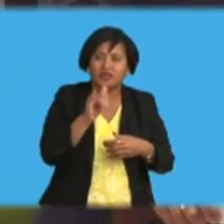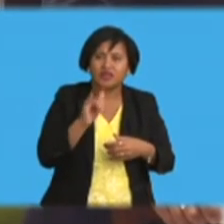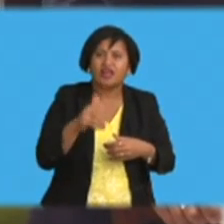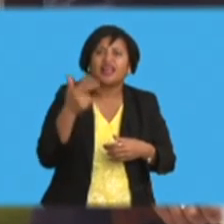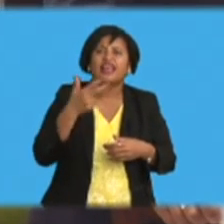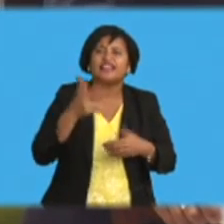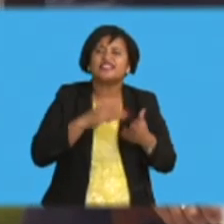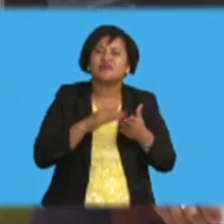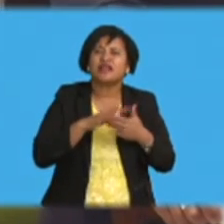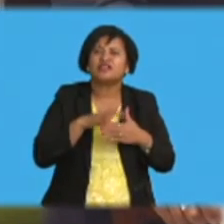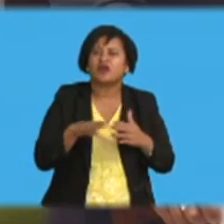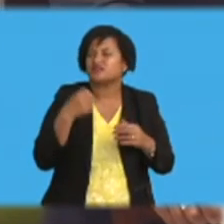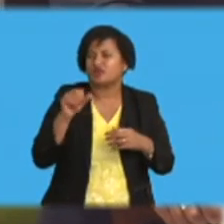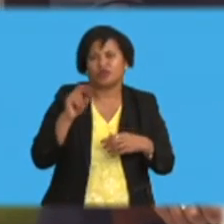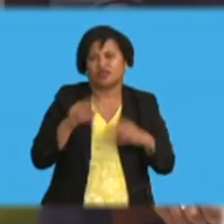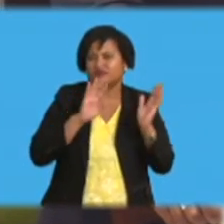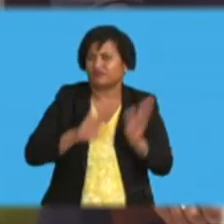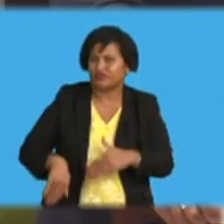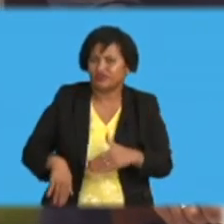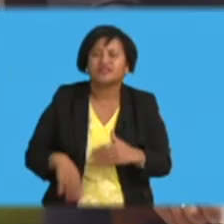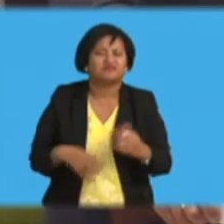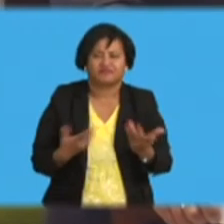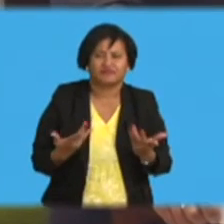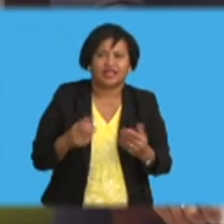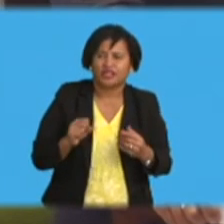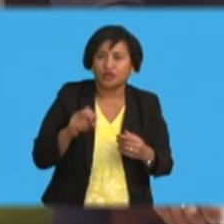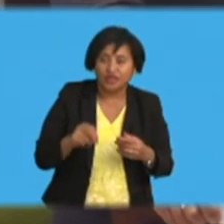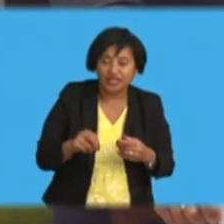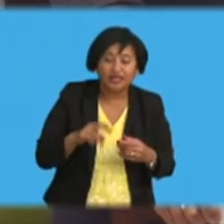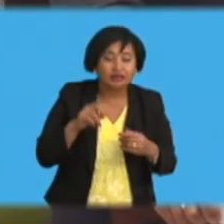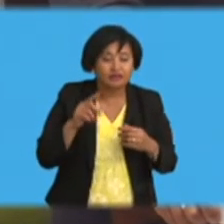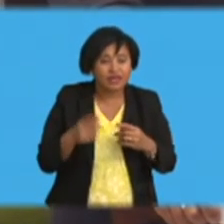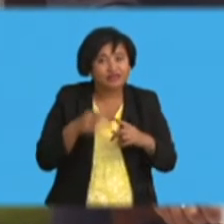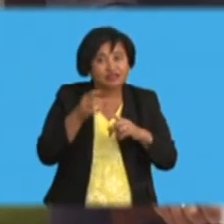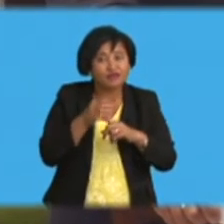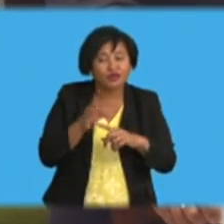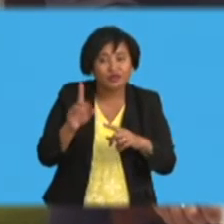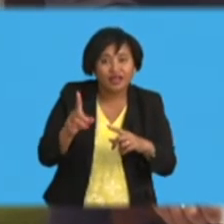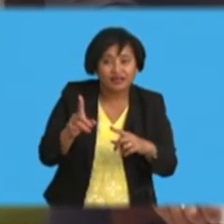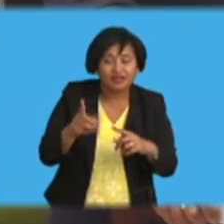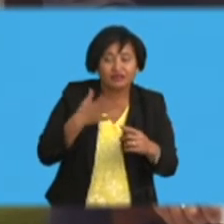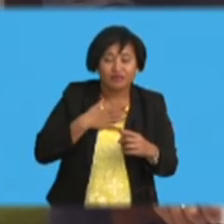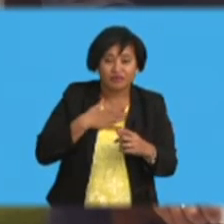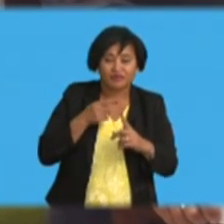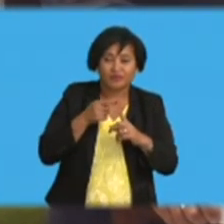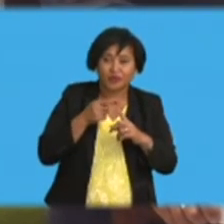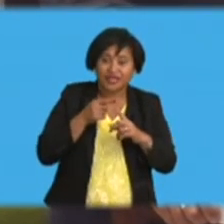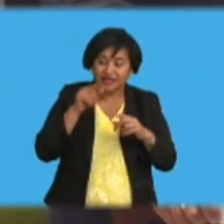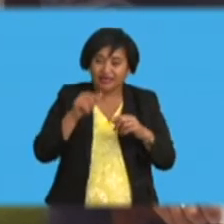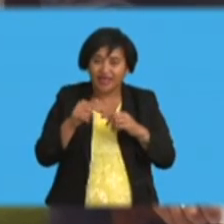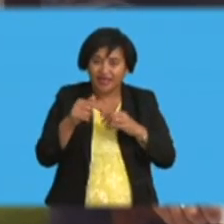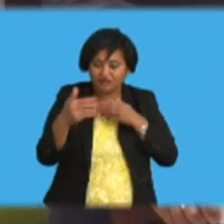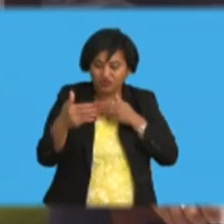longer required. It won't be part of the budget feature, Madam Speaker. But the point is, Madam Speaker, the point is, in their